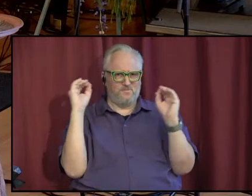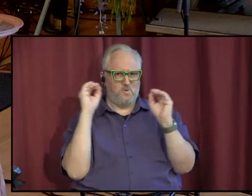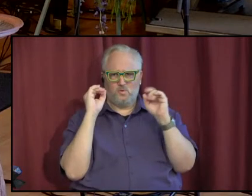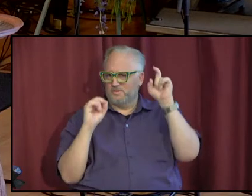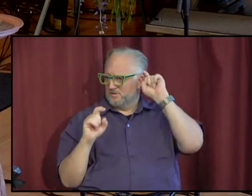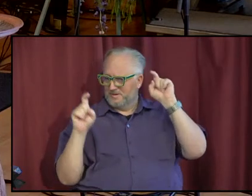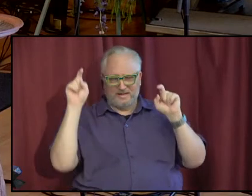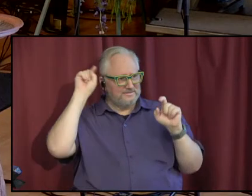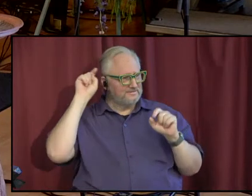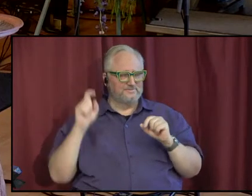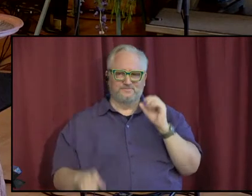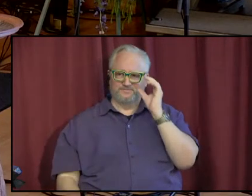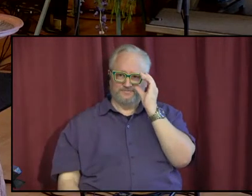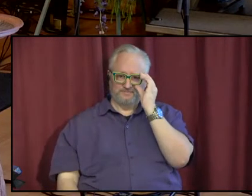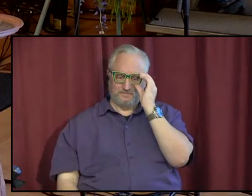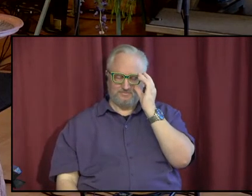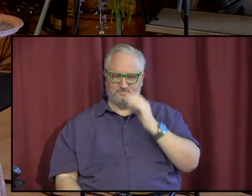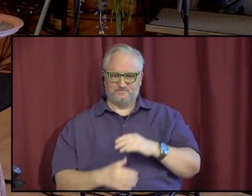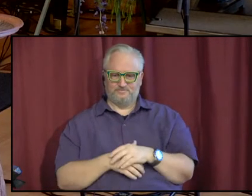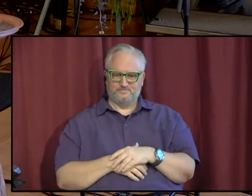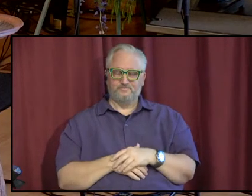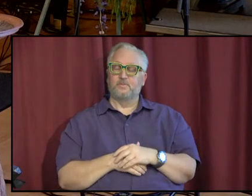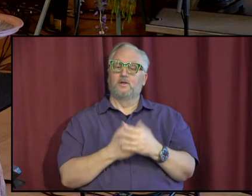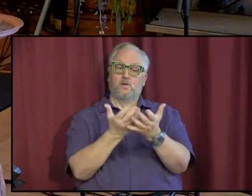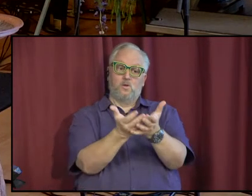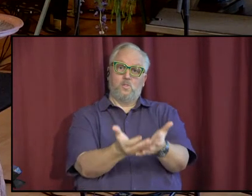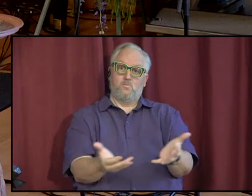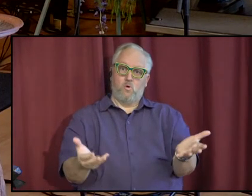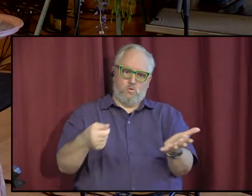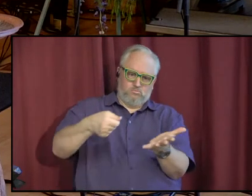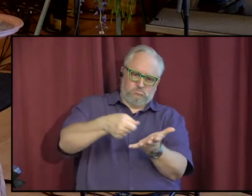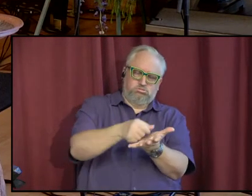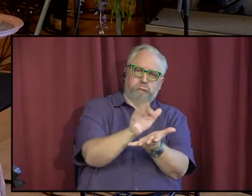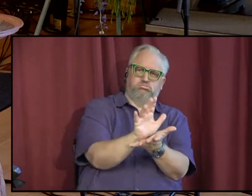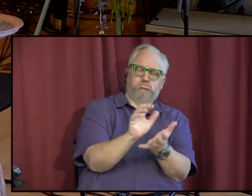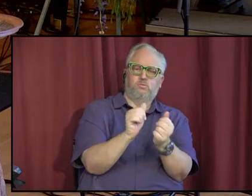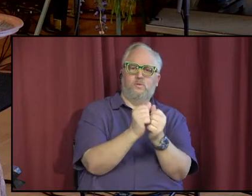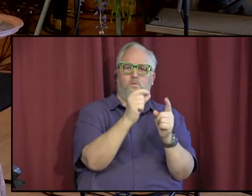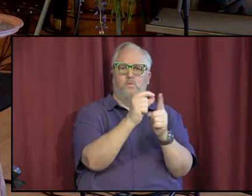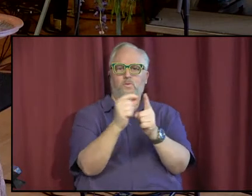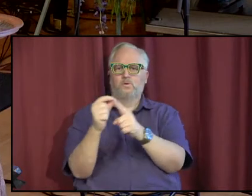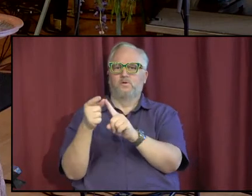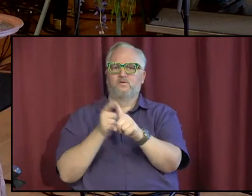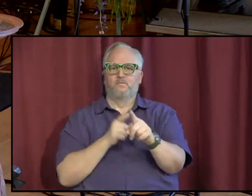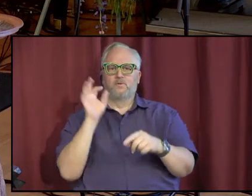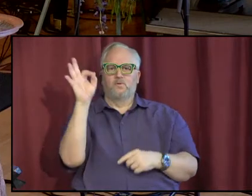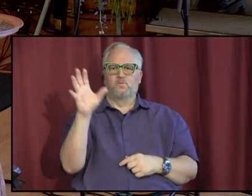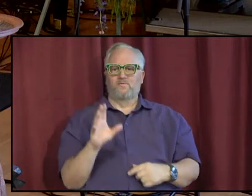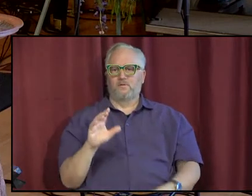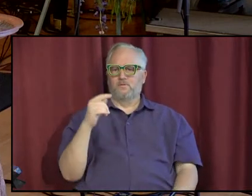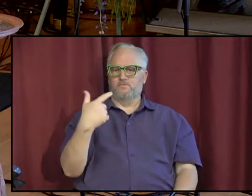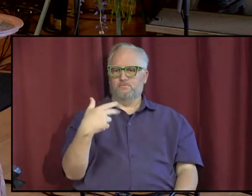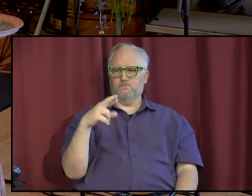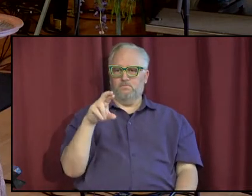Go like that. We light our chalice this morning with these words by the Reverend Gretchen Haley.